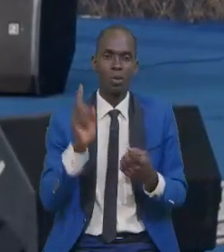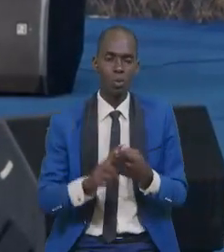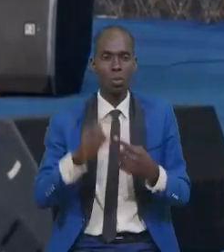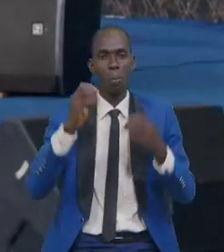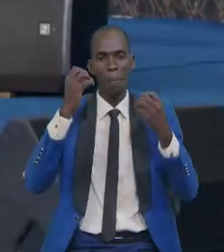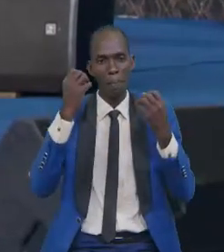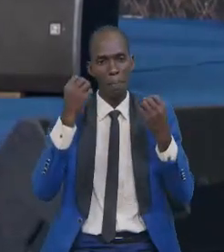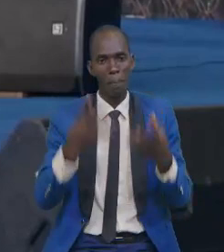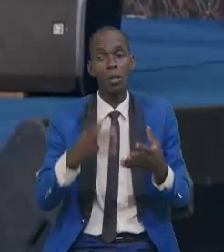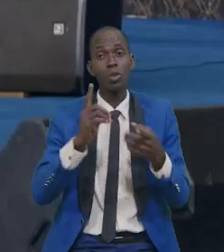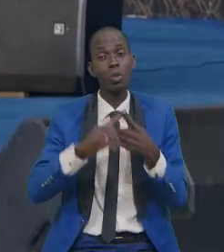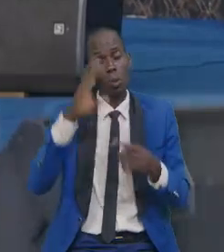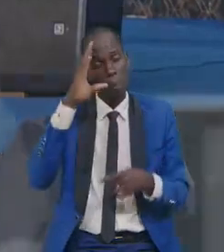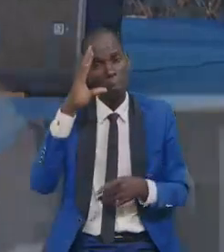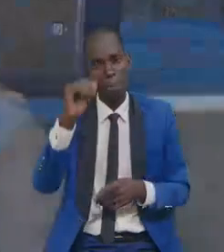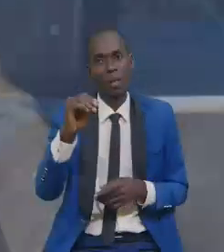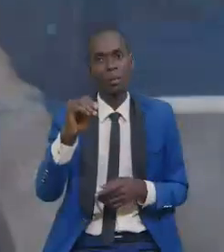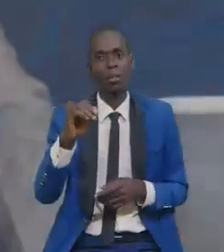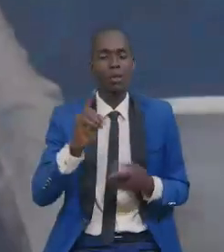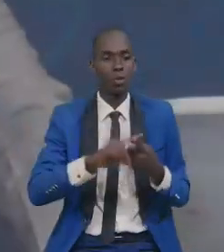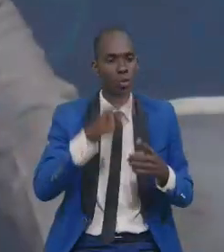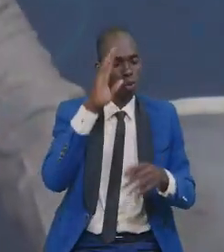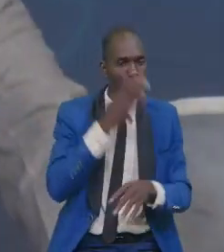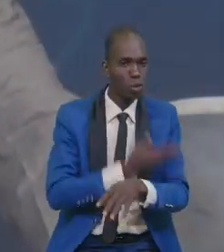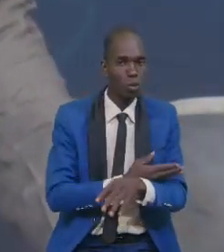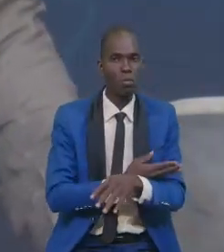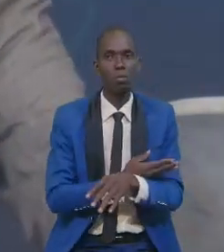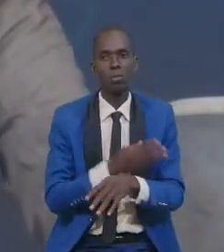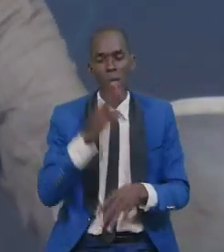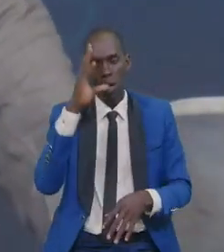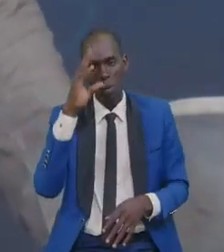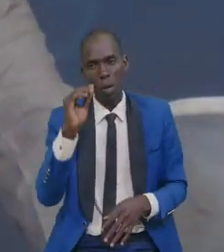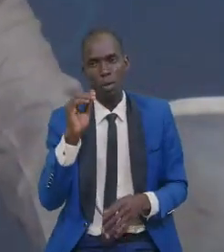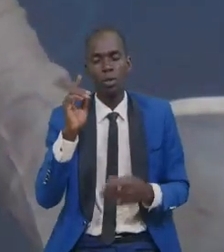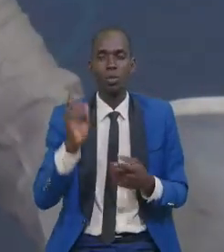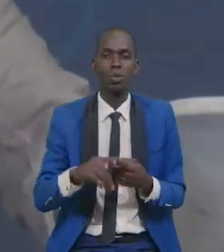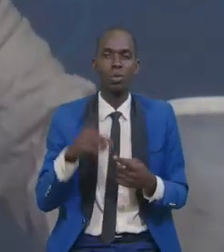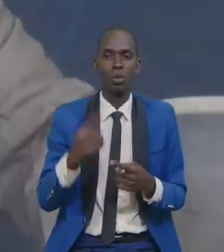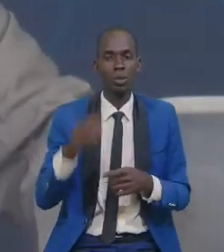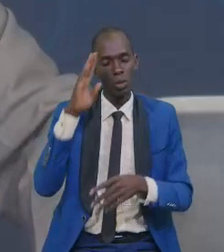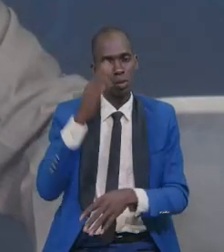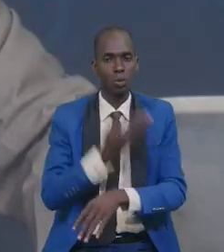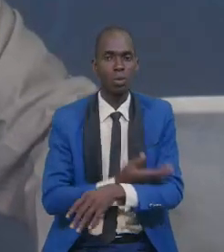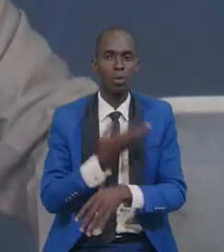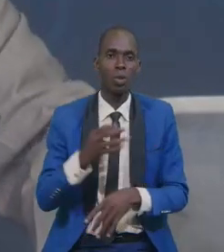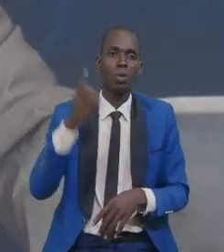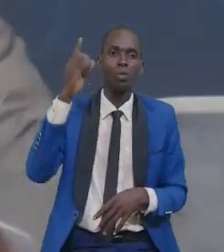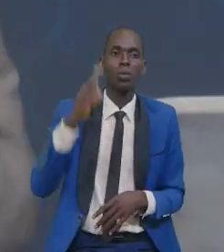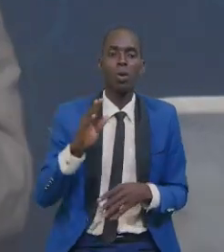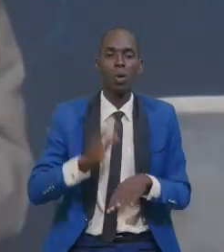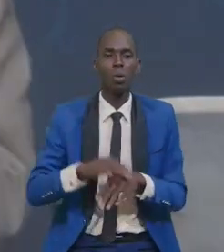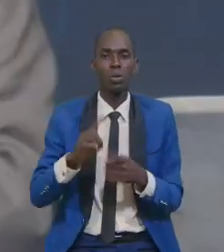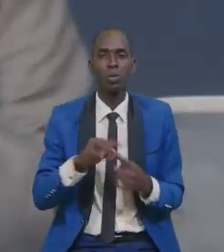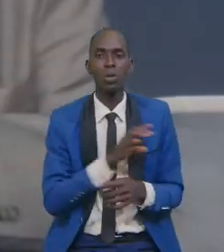not ordinary man, unto Son of Man, unto the Son of God, unto Christ, who